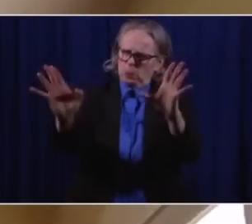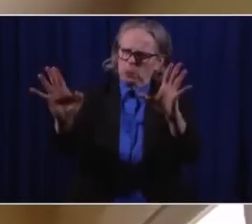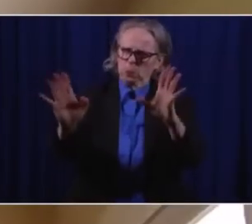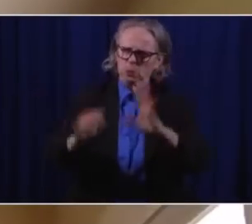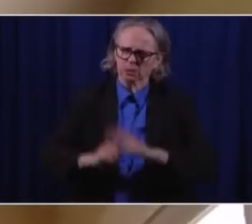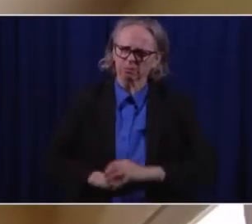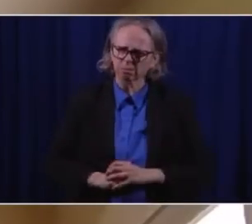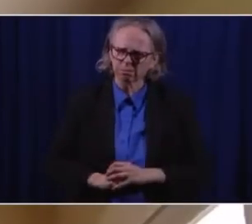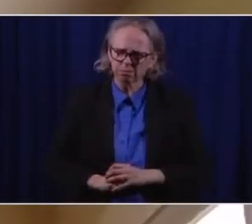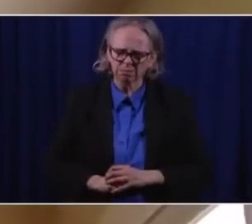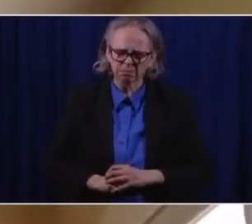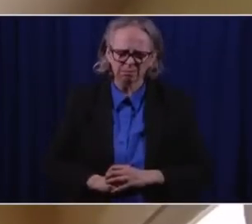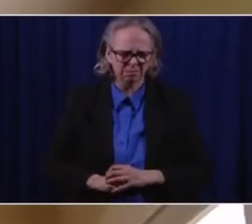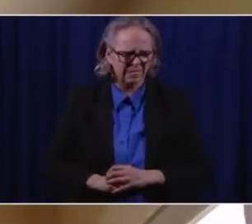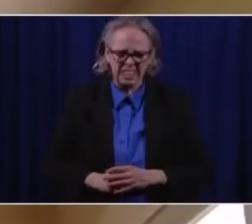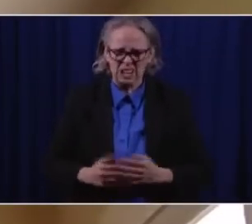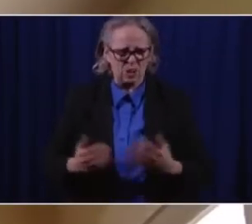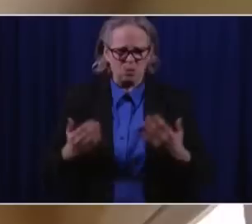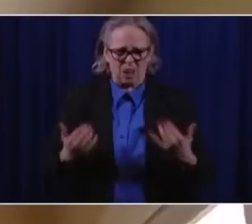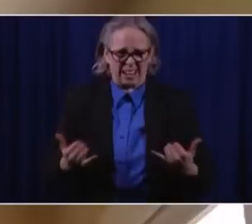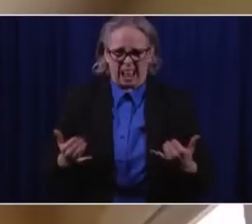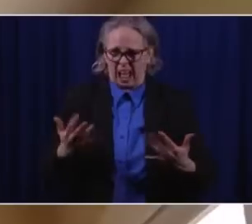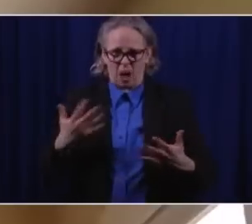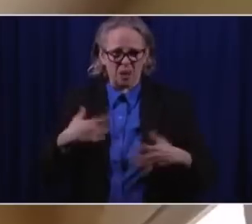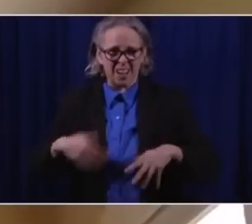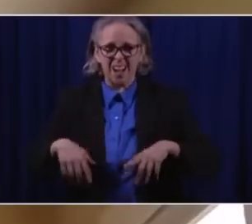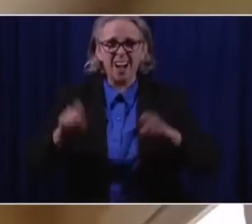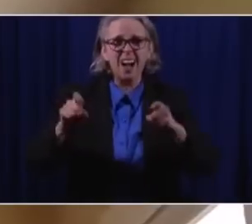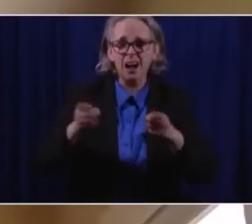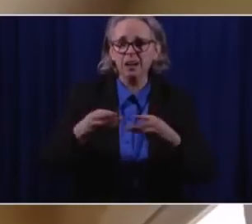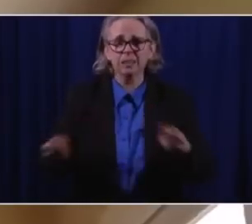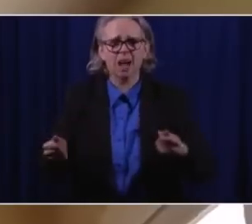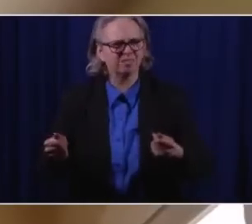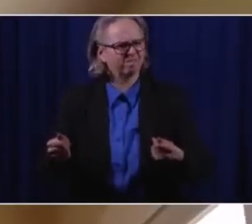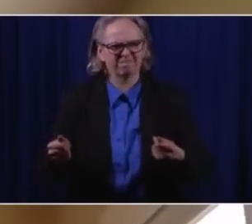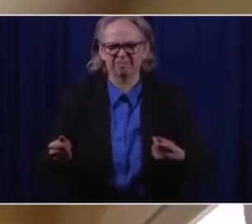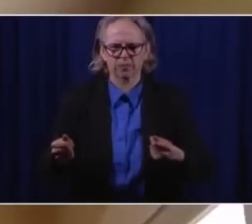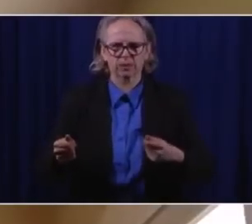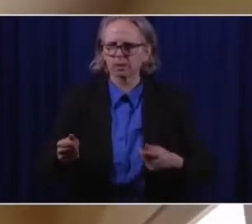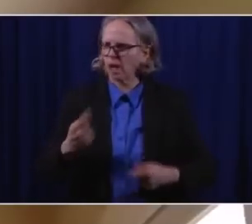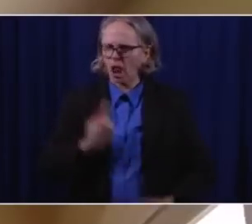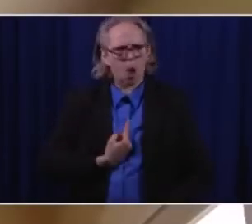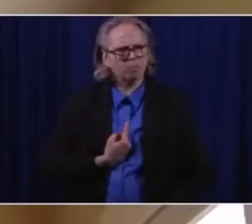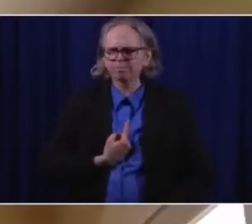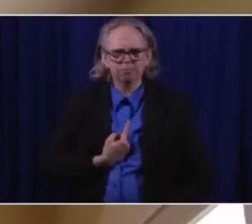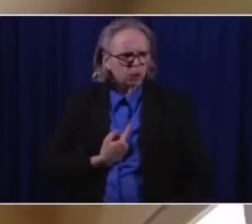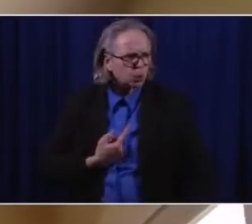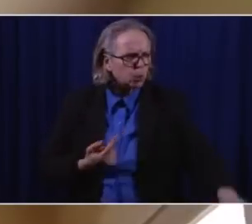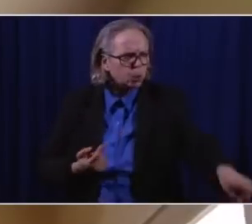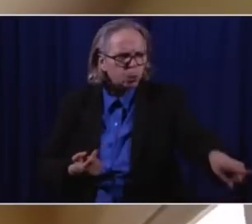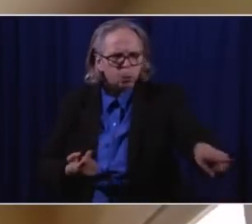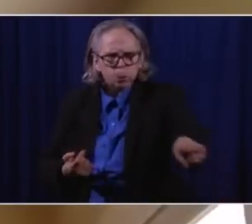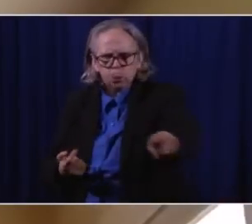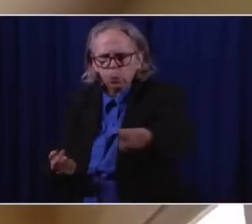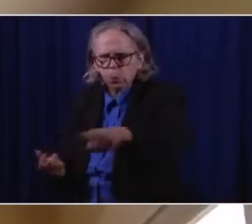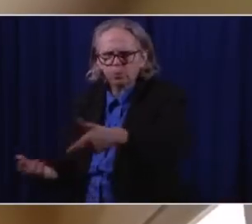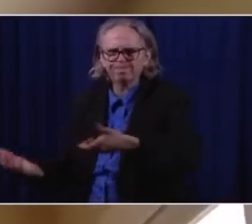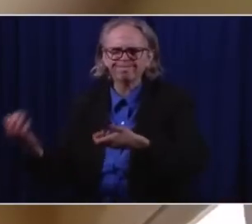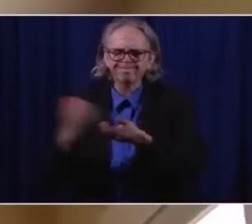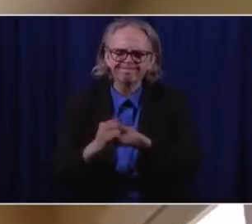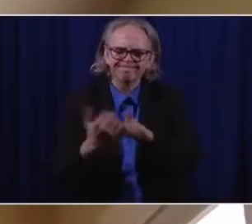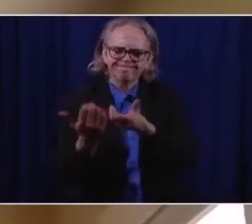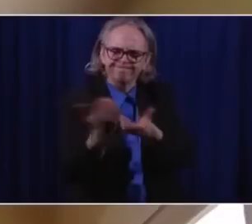community's help to turn this tide. We need every Ohioan to be in this together. As you just heard,